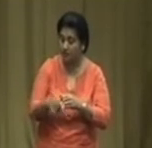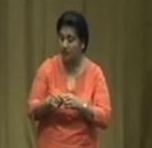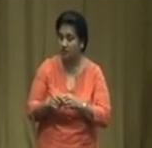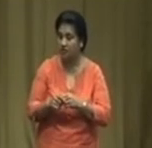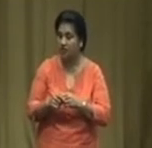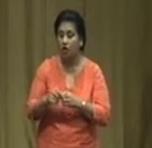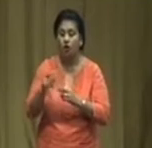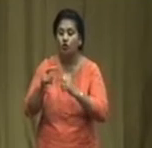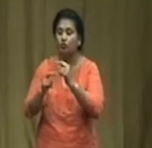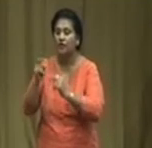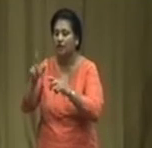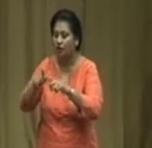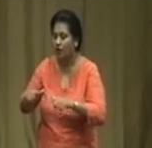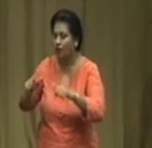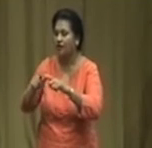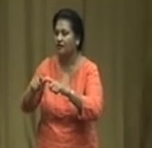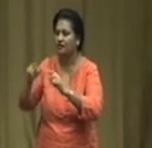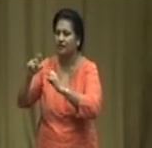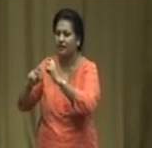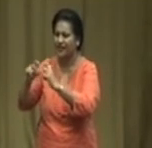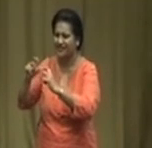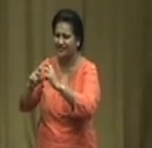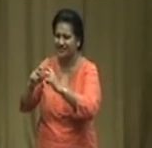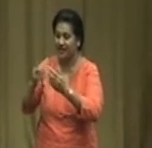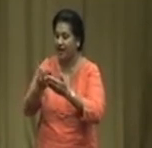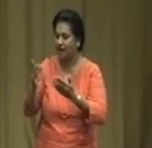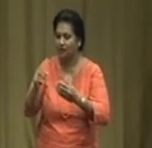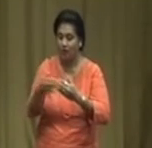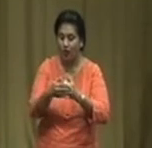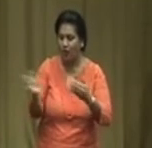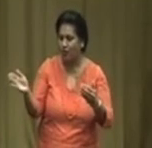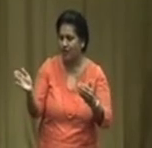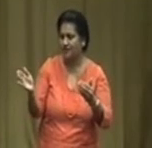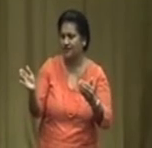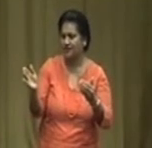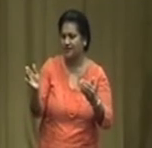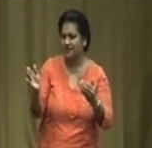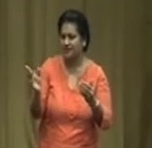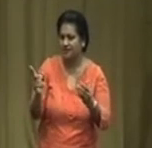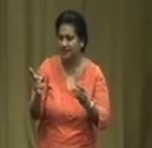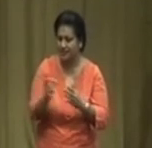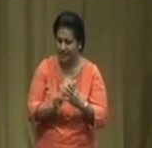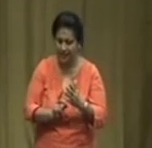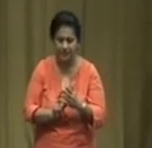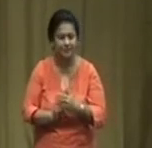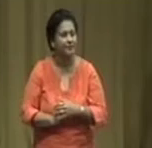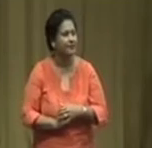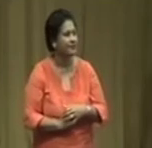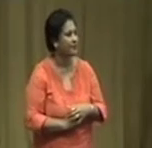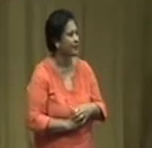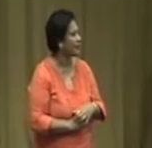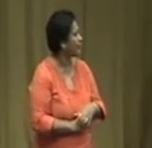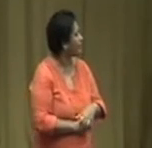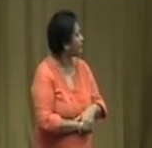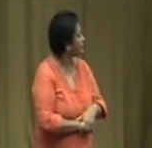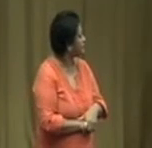local capacity in open design and development, which is different from the traditional design model. So that's one straw